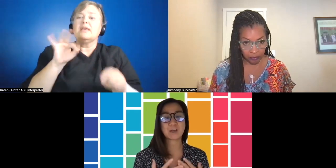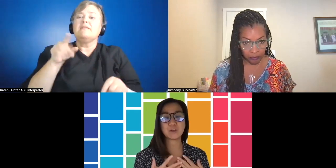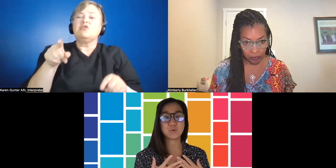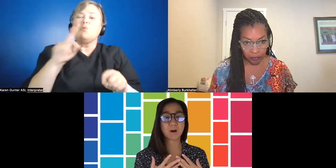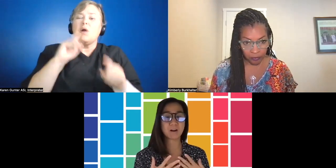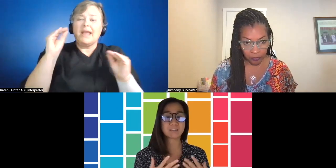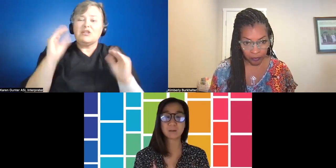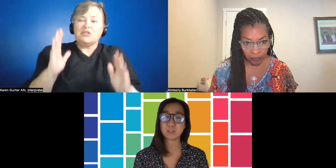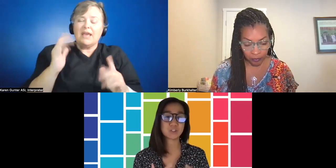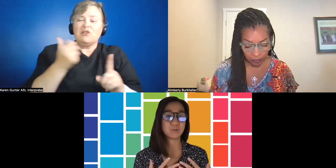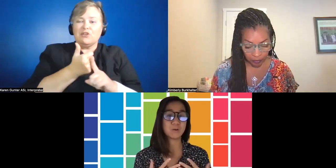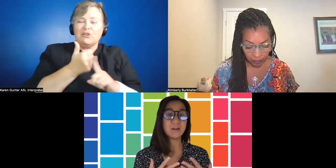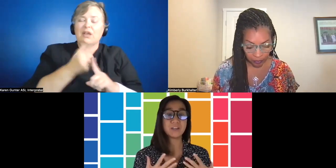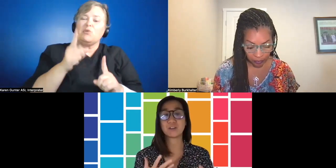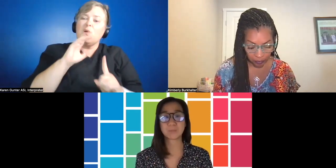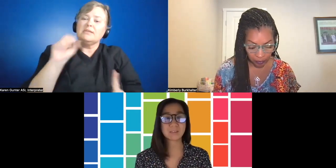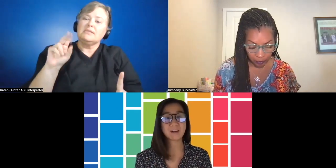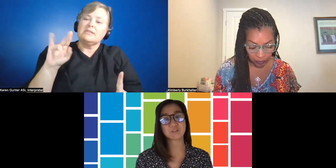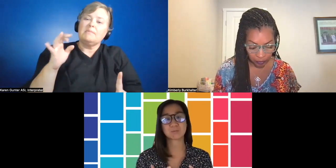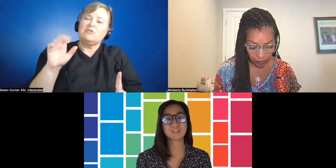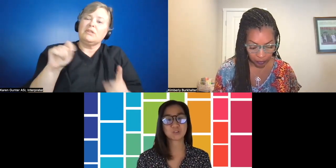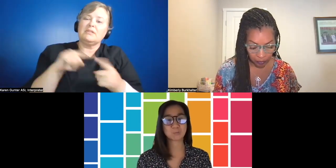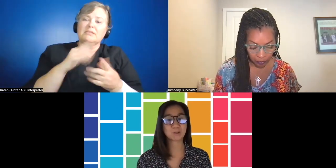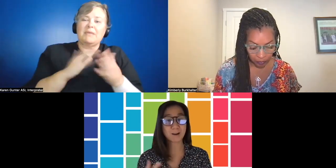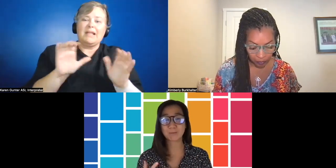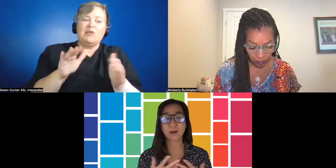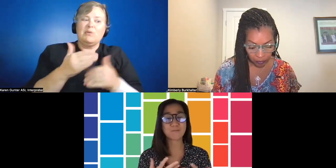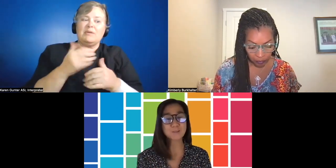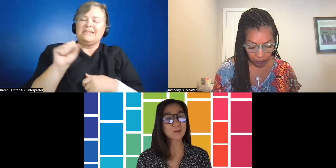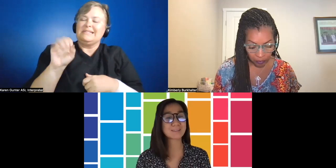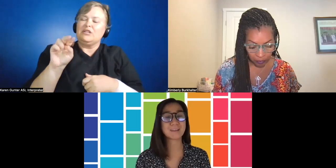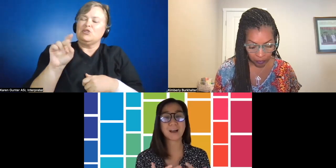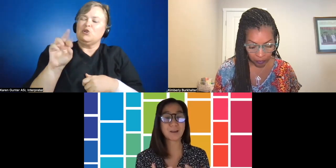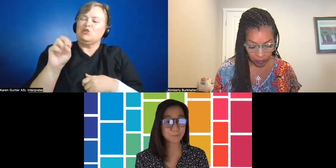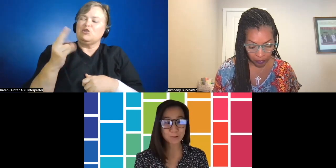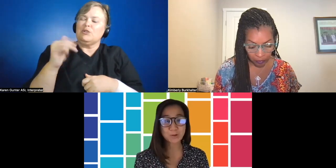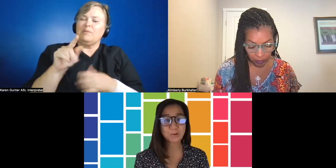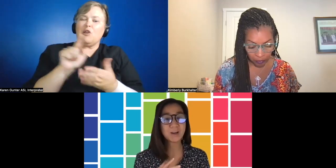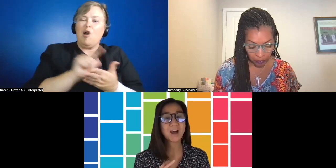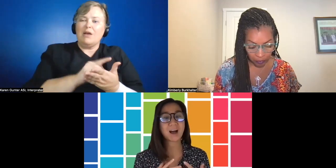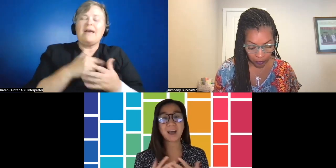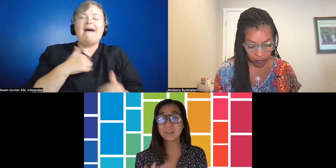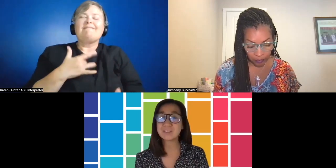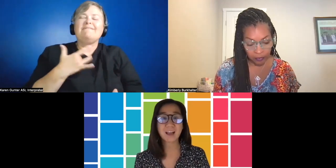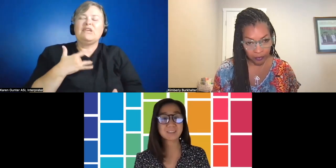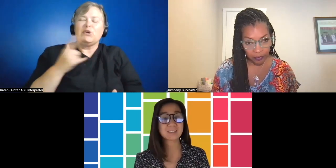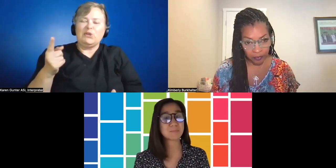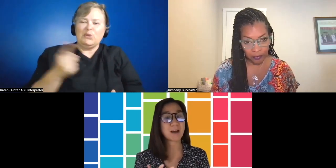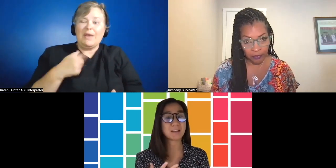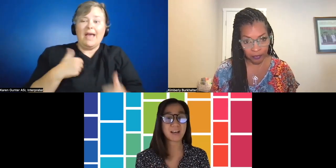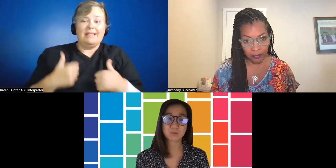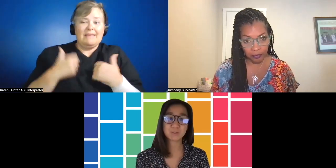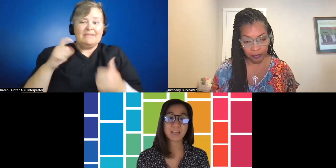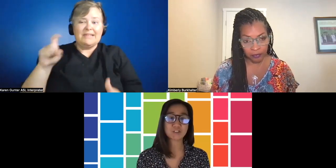educator and you are subject to, some of these classroom censorship laws, I first want to say, like, I feel you. I live in Texas, and